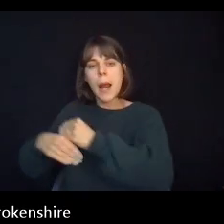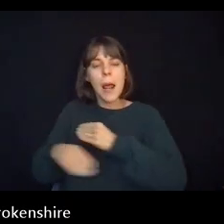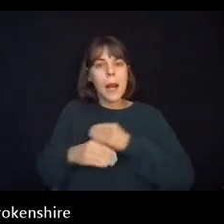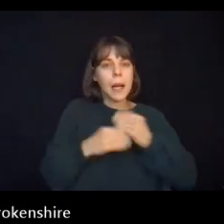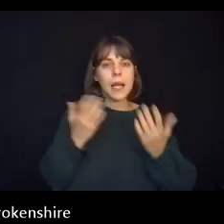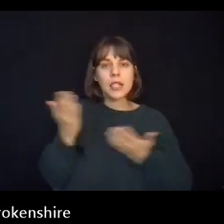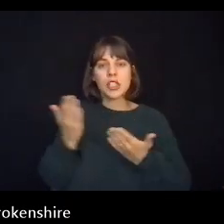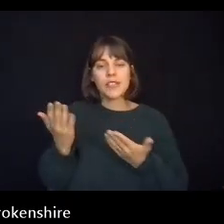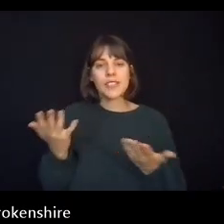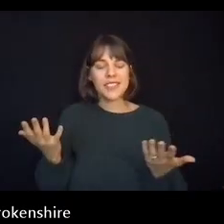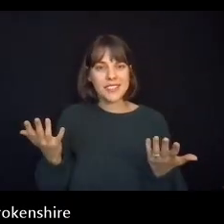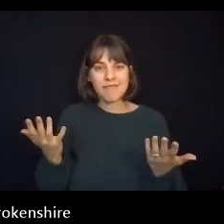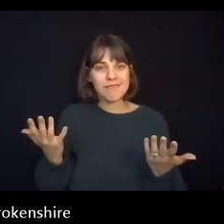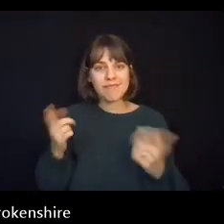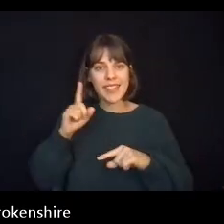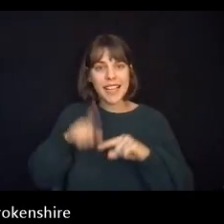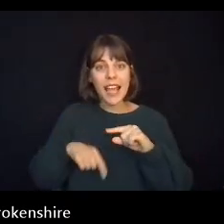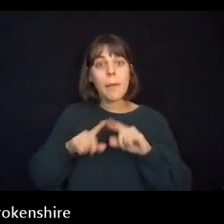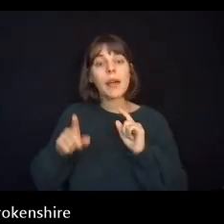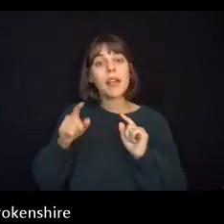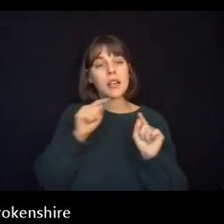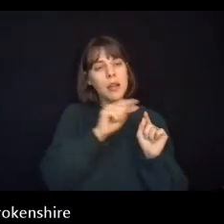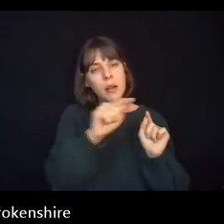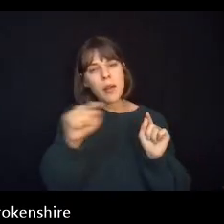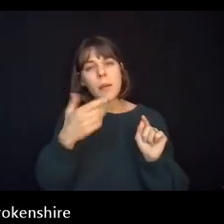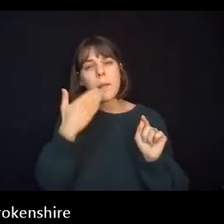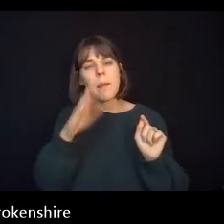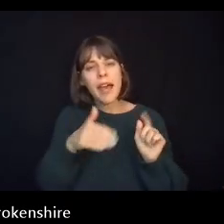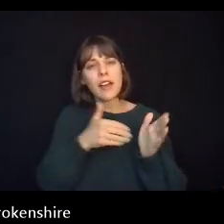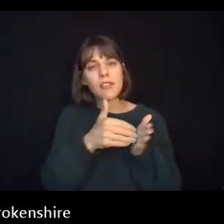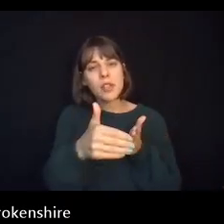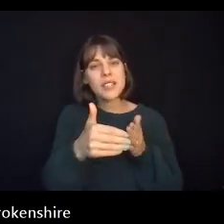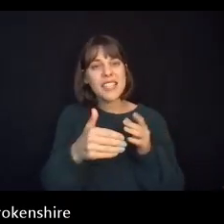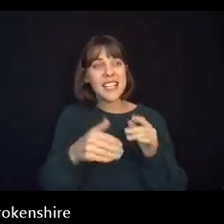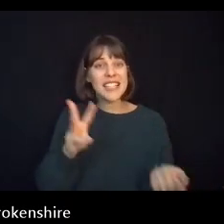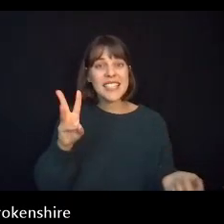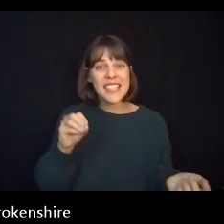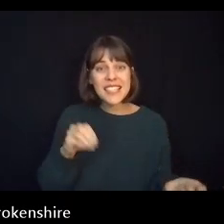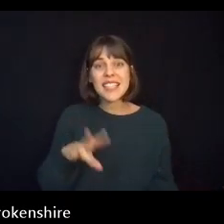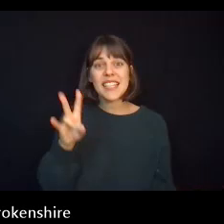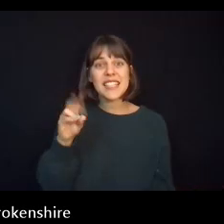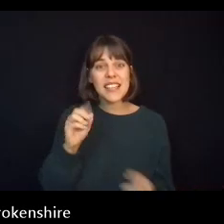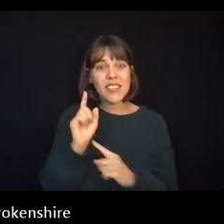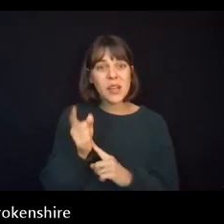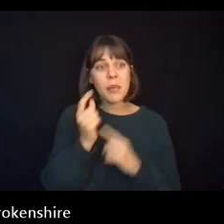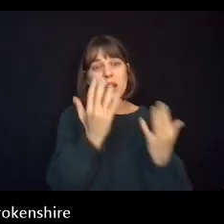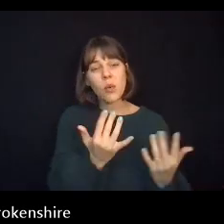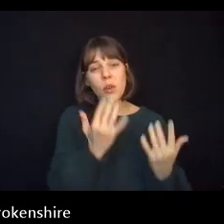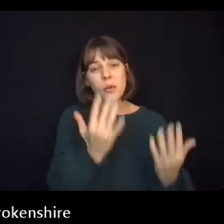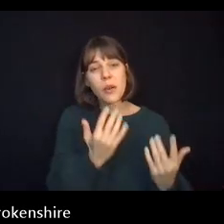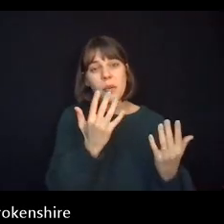where we know we have bad frequencies, where we know that it's a 67-minute thing, we'll be bringing to you plans to address